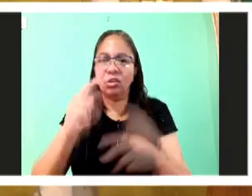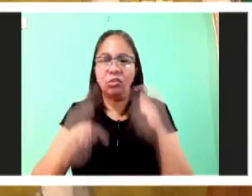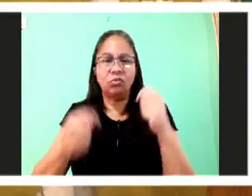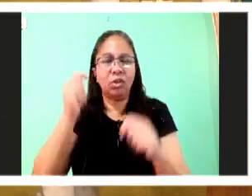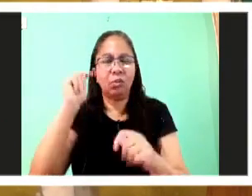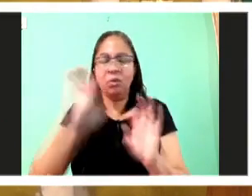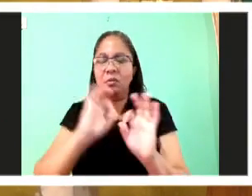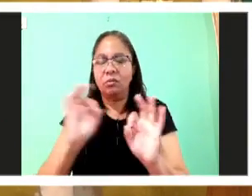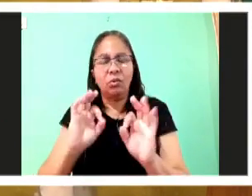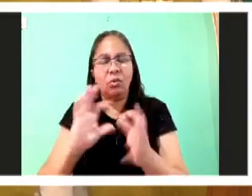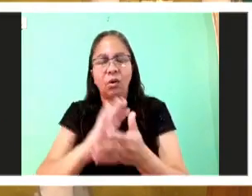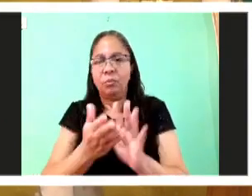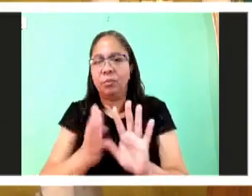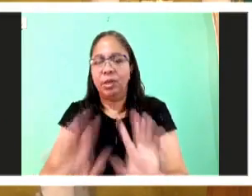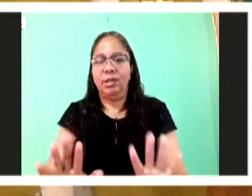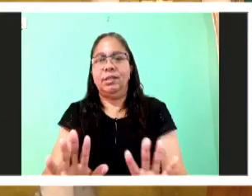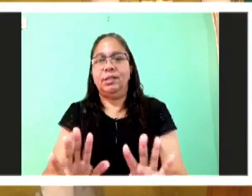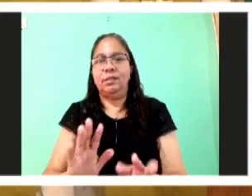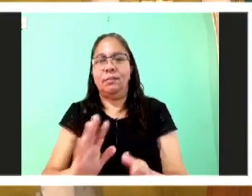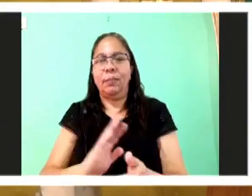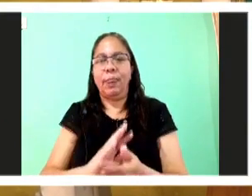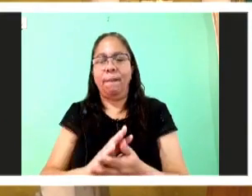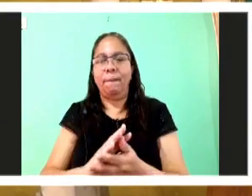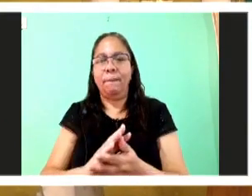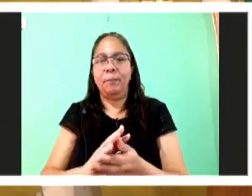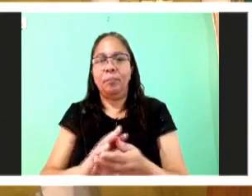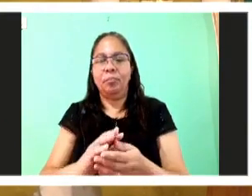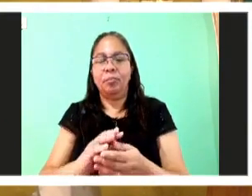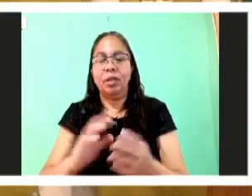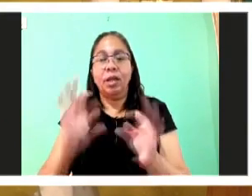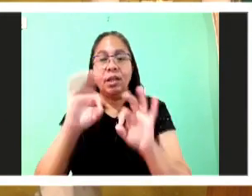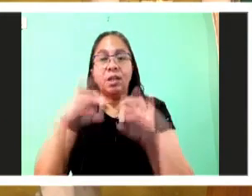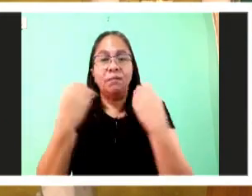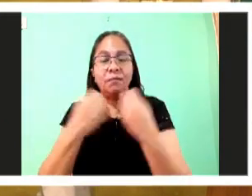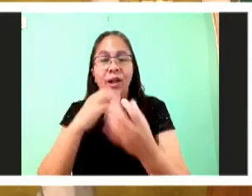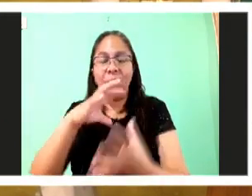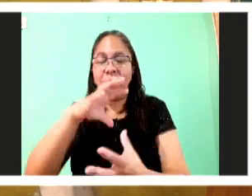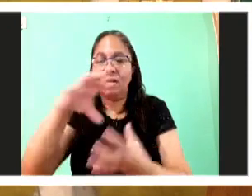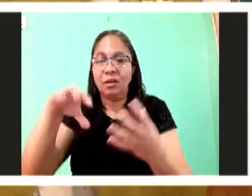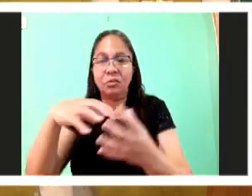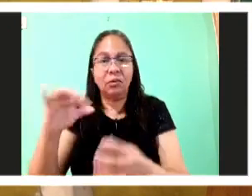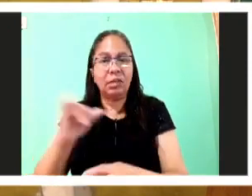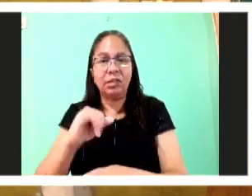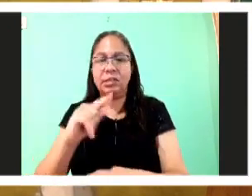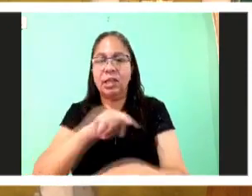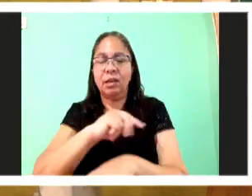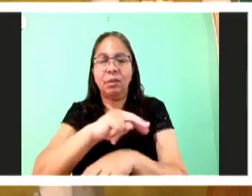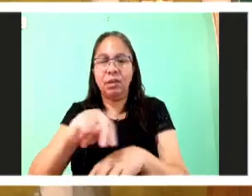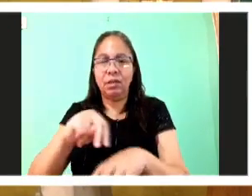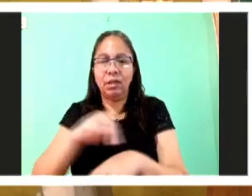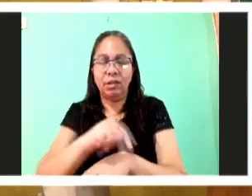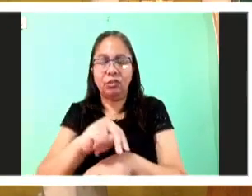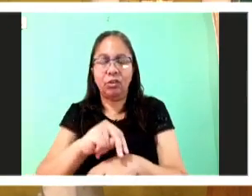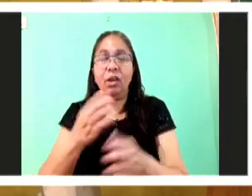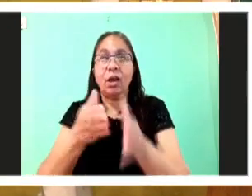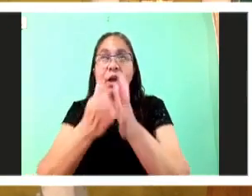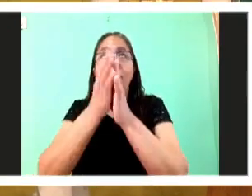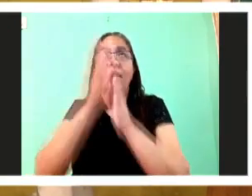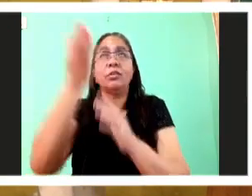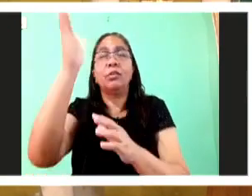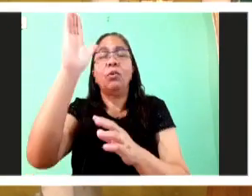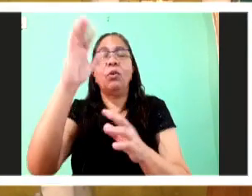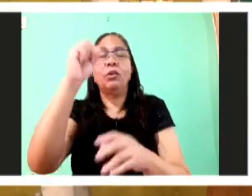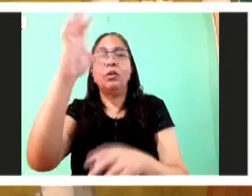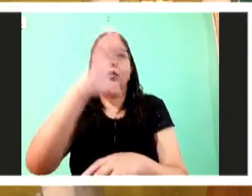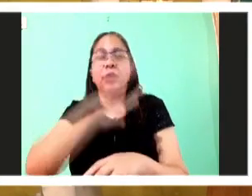As the family goes, so the nation goes. Let us ask God for the grace in our family today, that